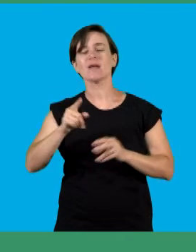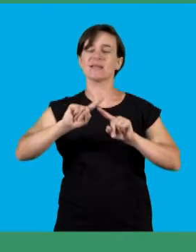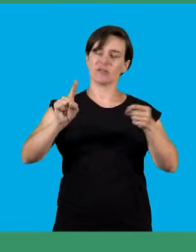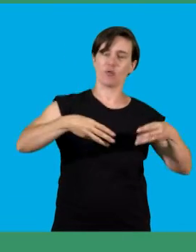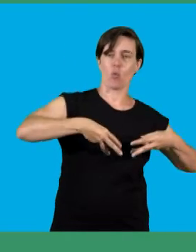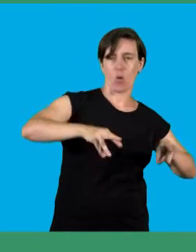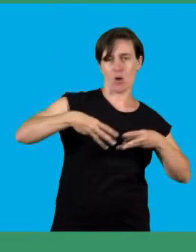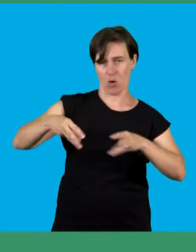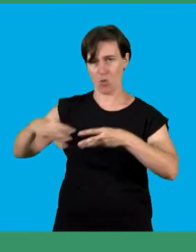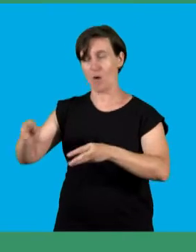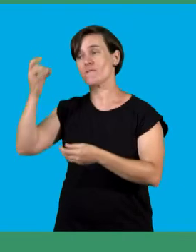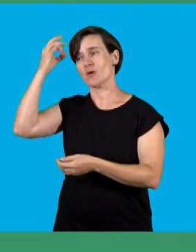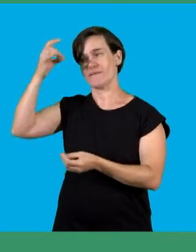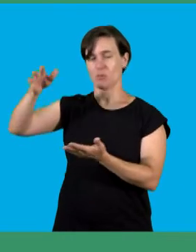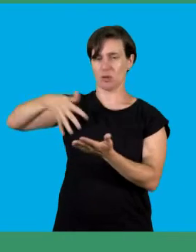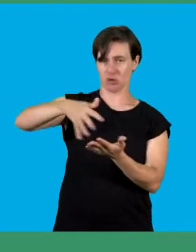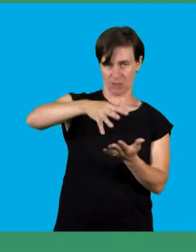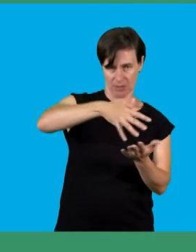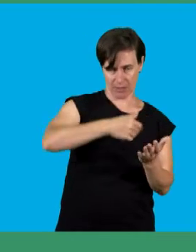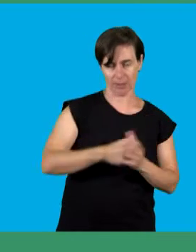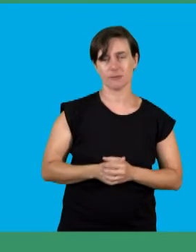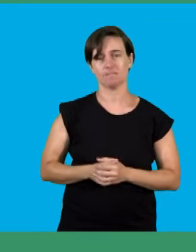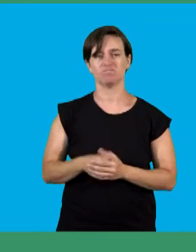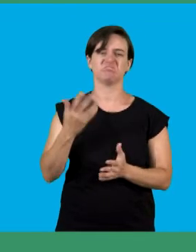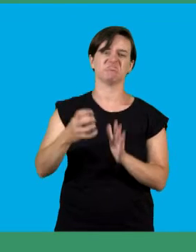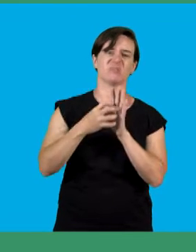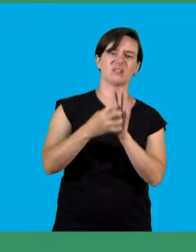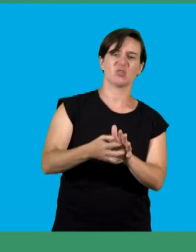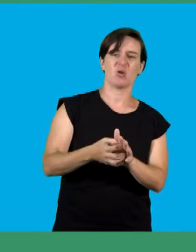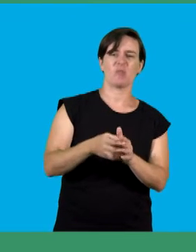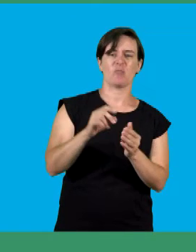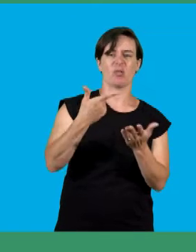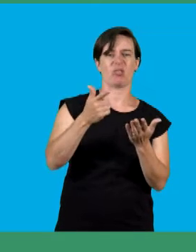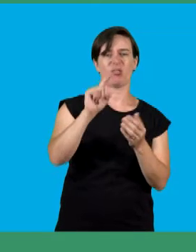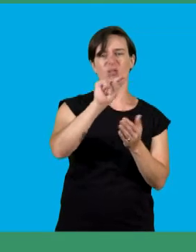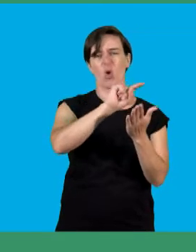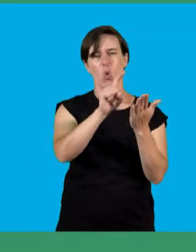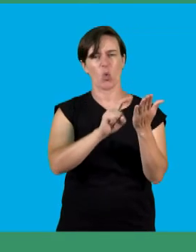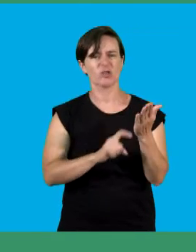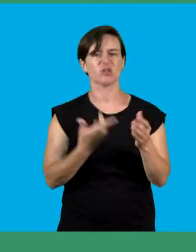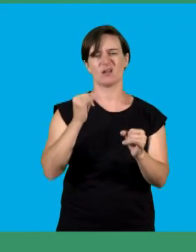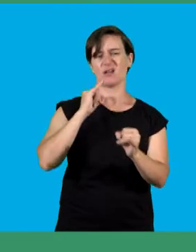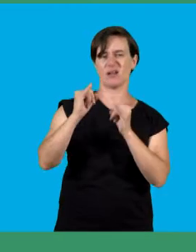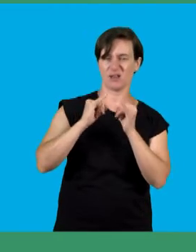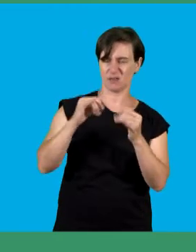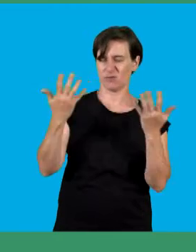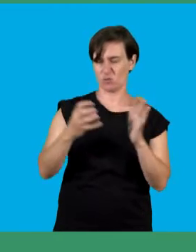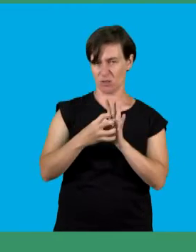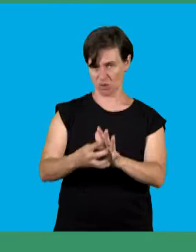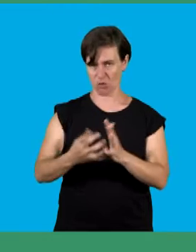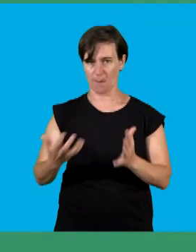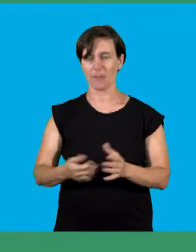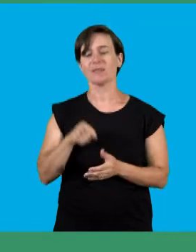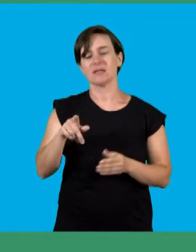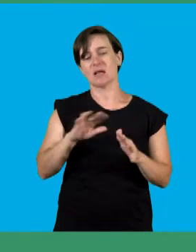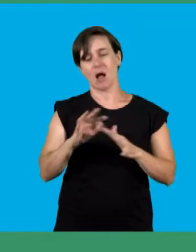be used to collect data from customers. For example, we've got surveys, we've got questionnaires, and interviews. So these